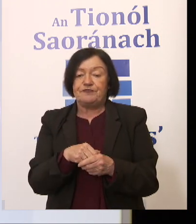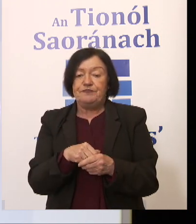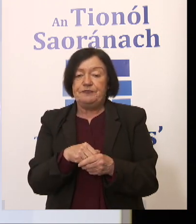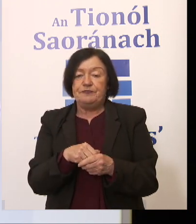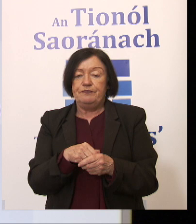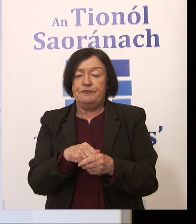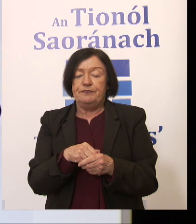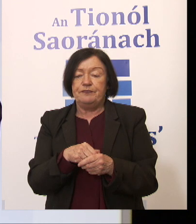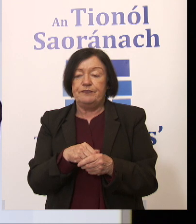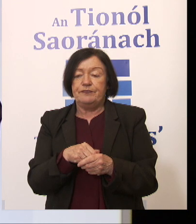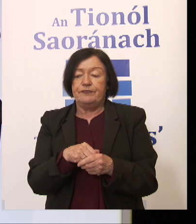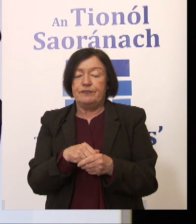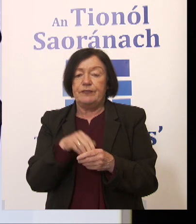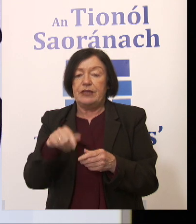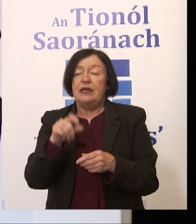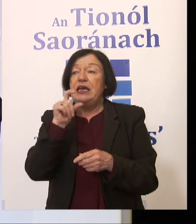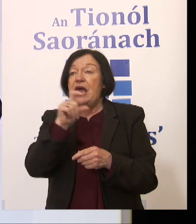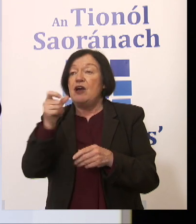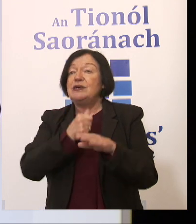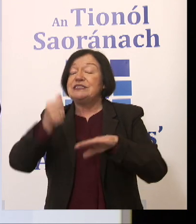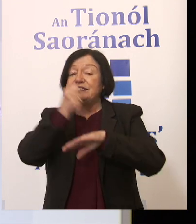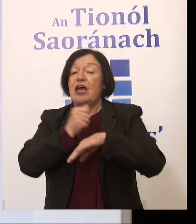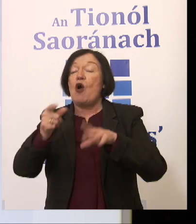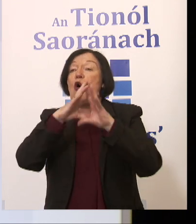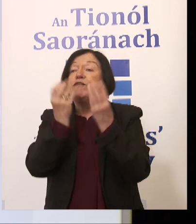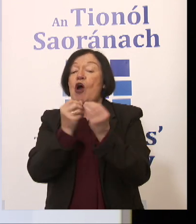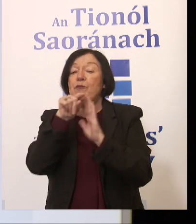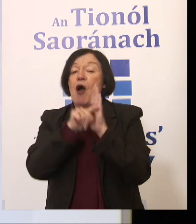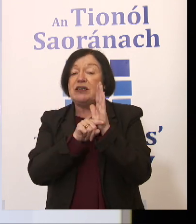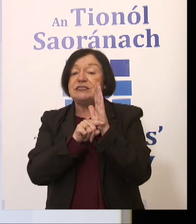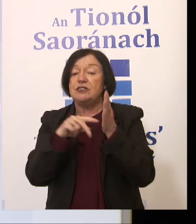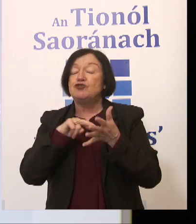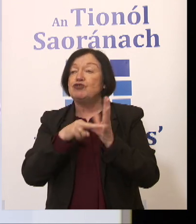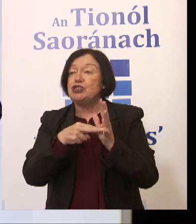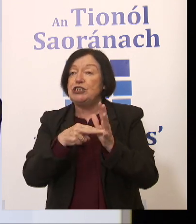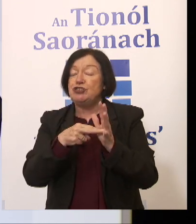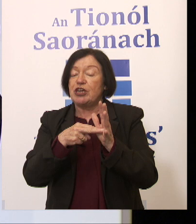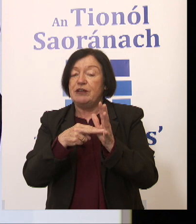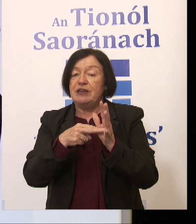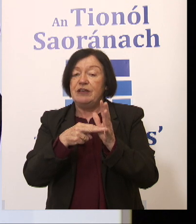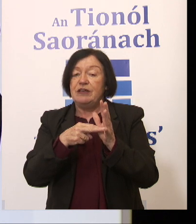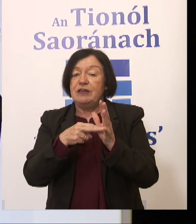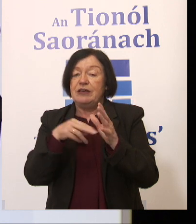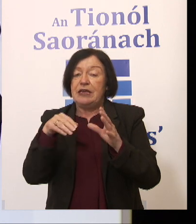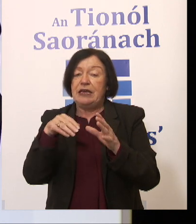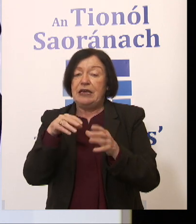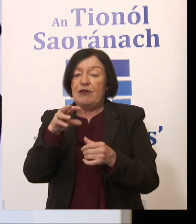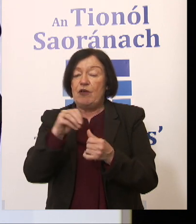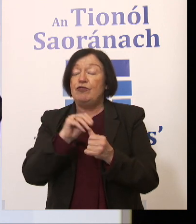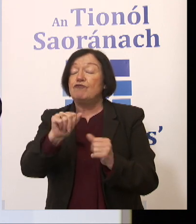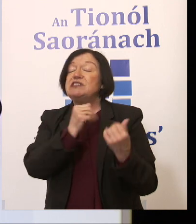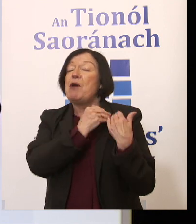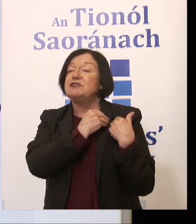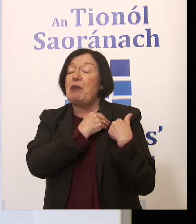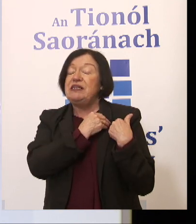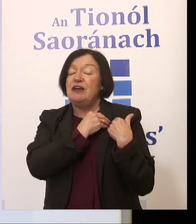case. So the council will set that overall policy and strategic direction, including in particular the